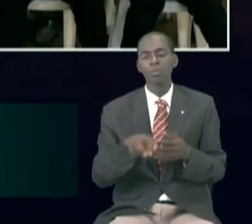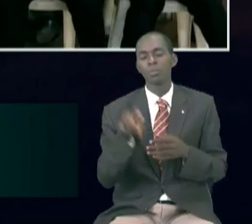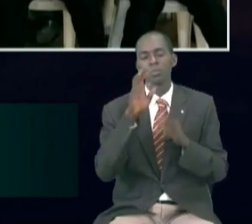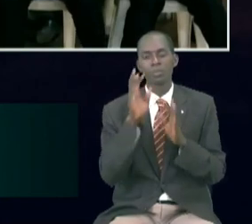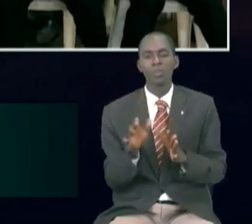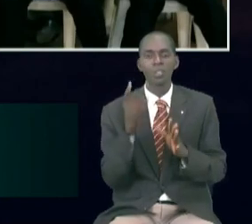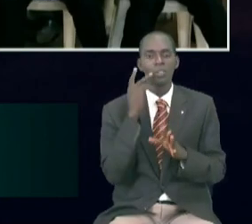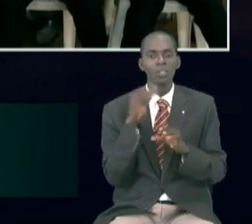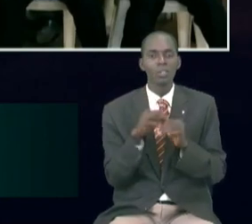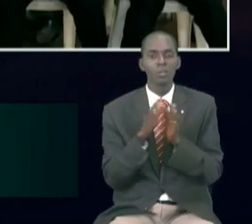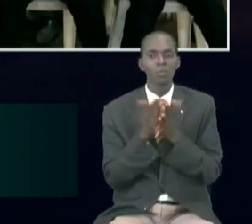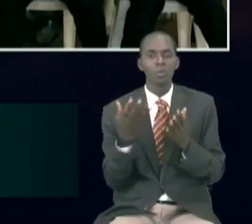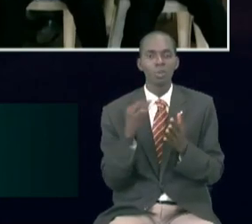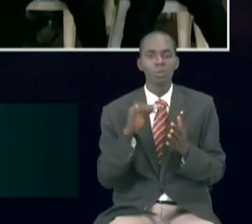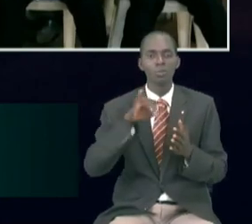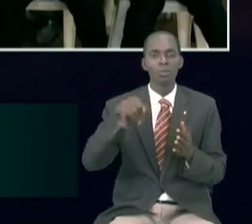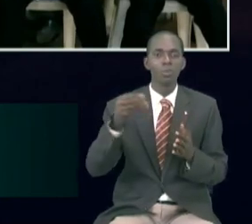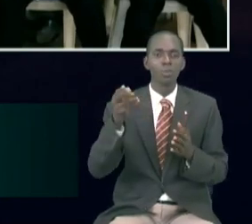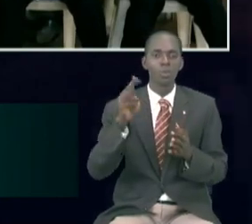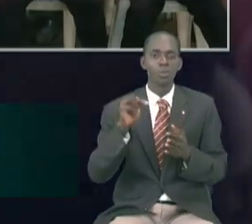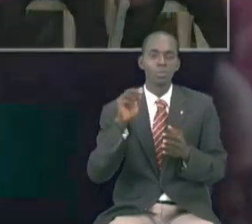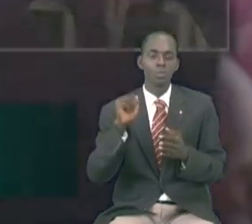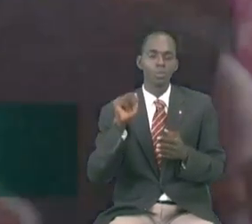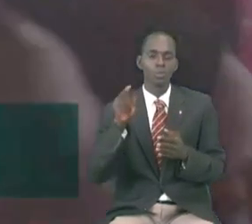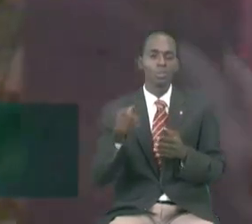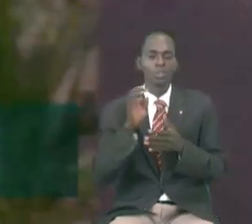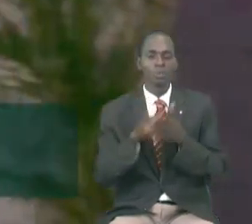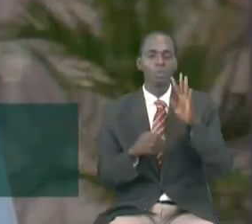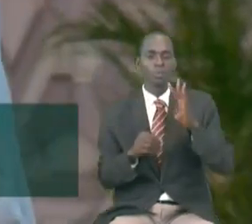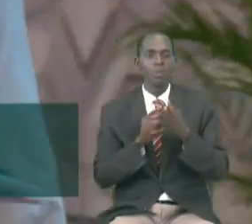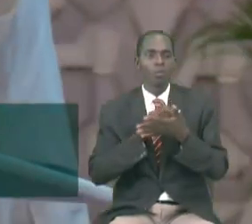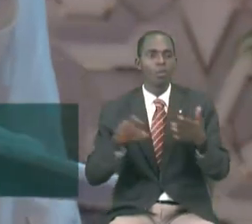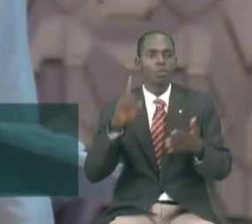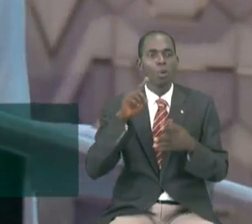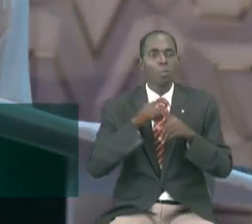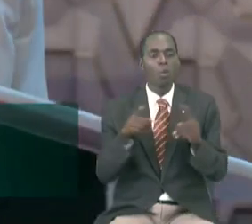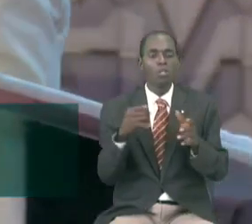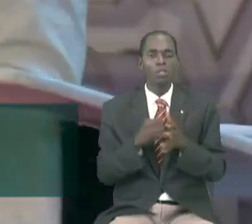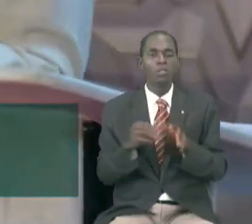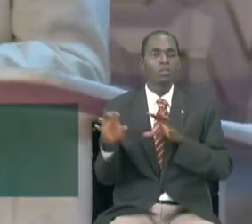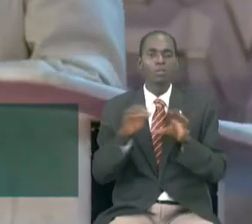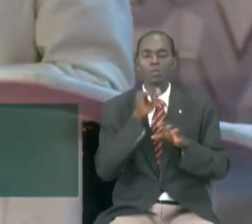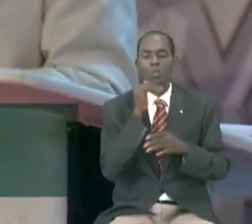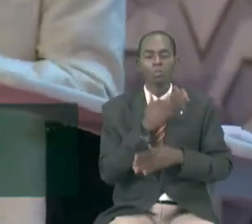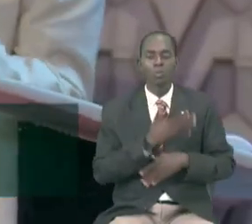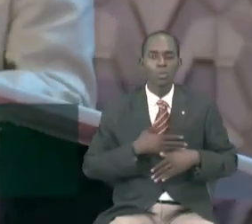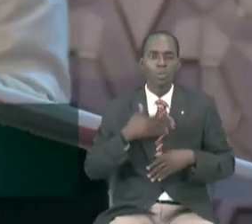Jonah exceedingly, and he was very angry. Brothers and sisters, ministers,